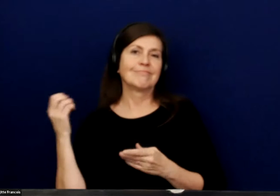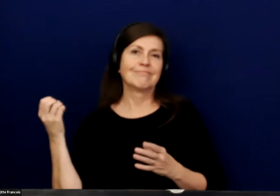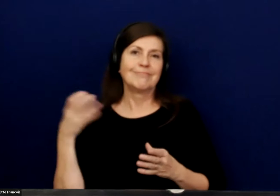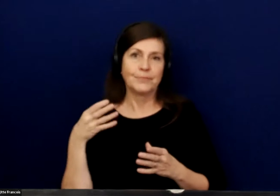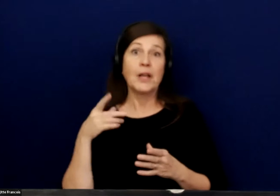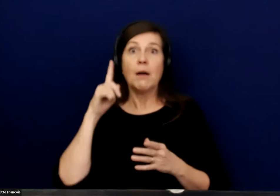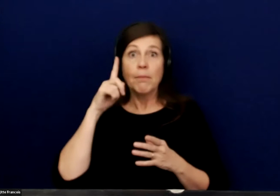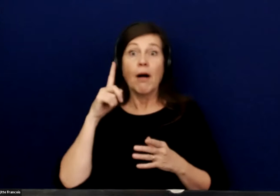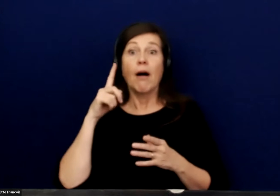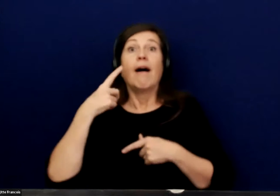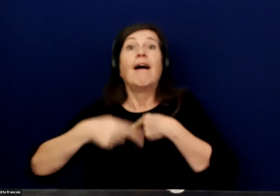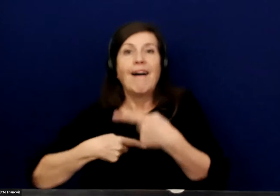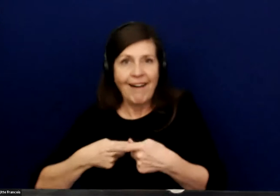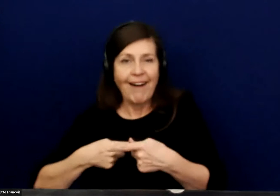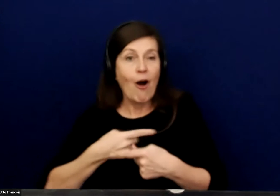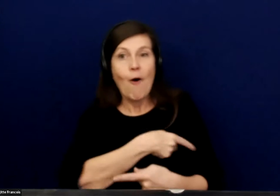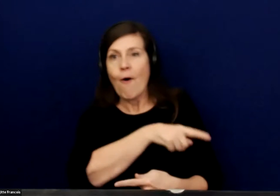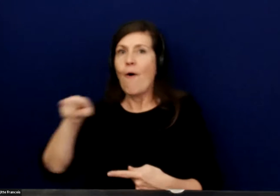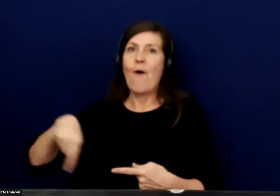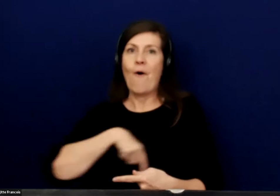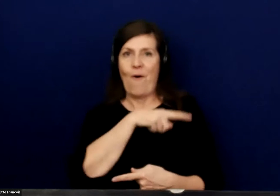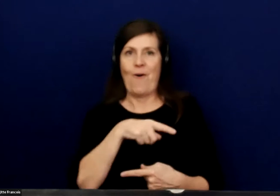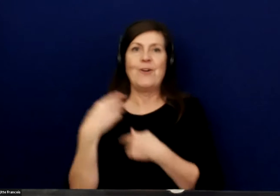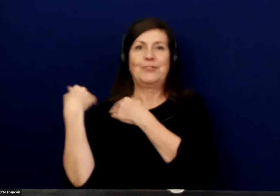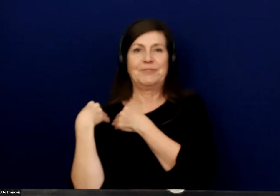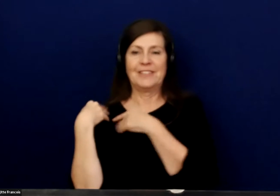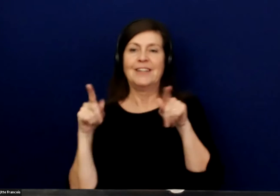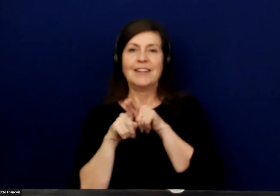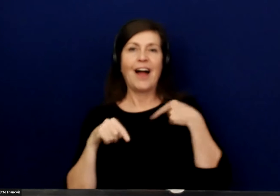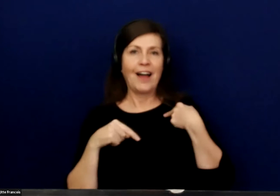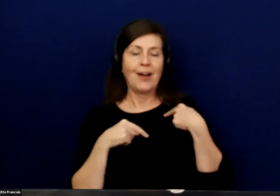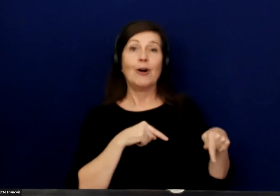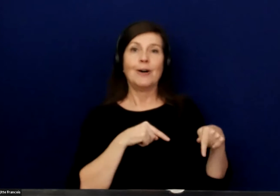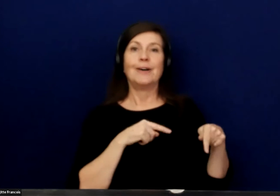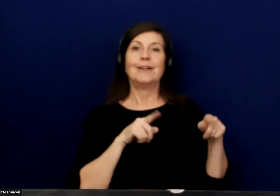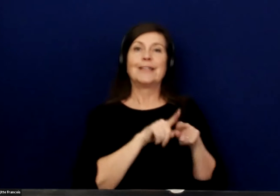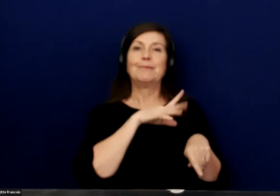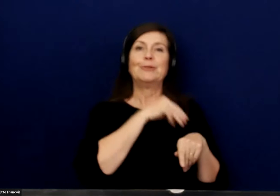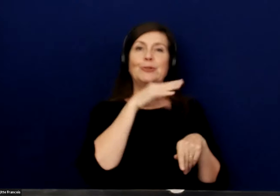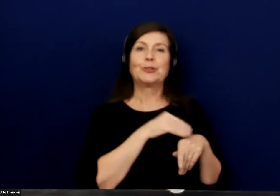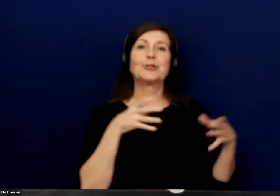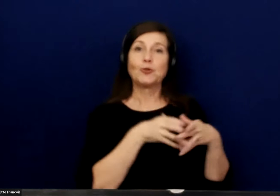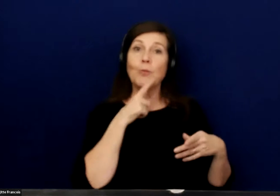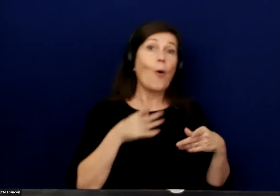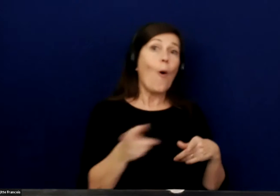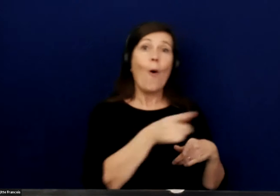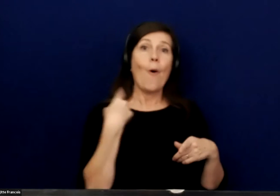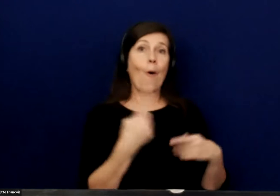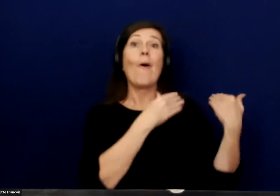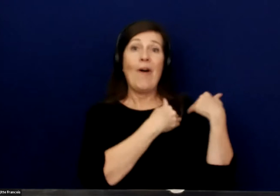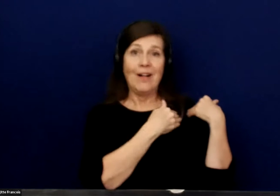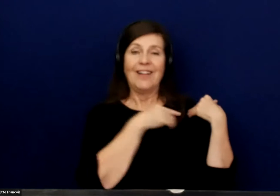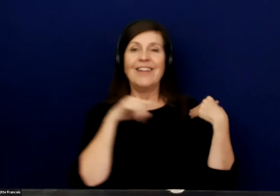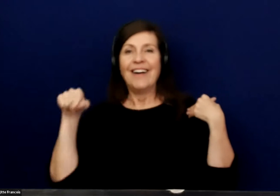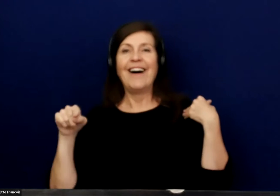with everyone has a responsibility as well. So I think you ended up in the same place we did in the Swedish group, where everyone has a